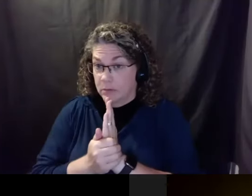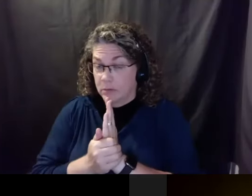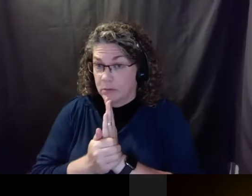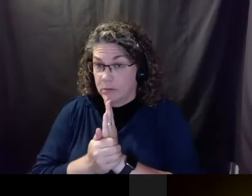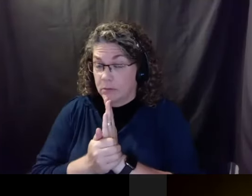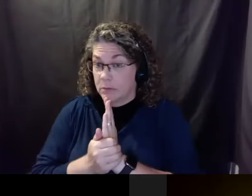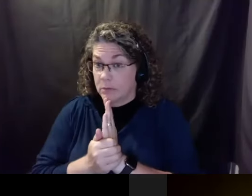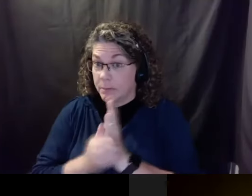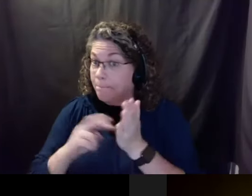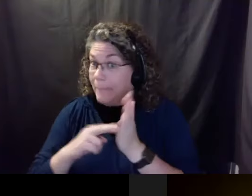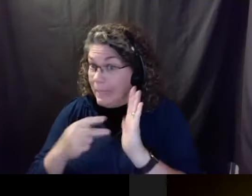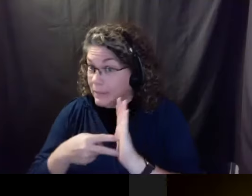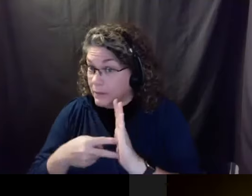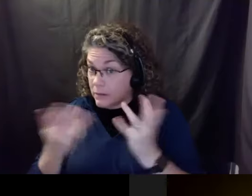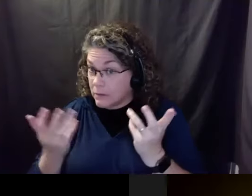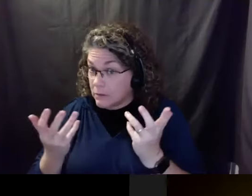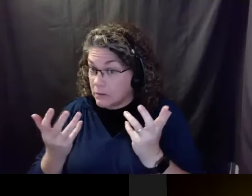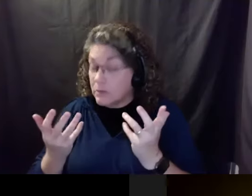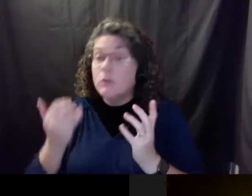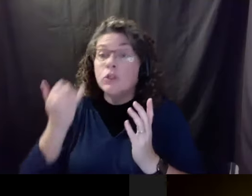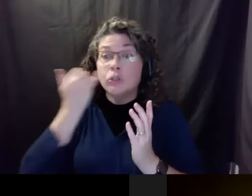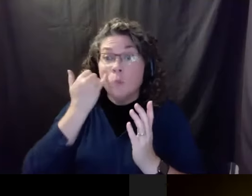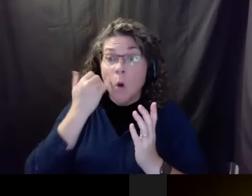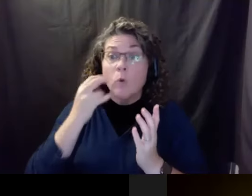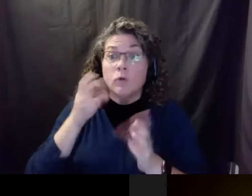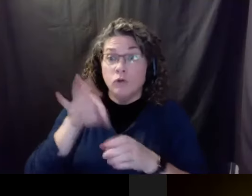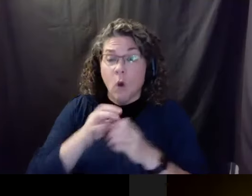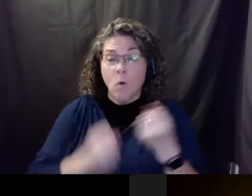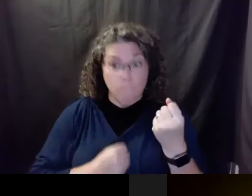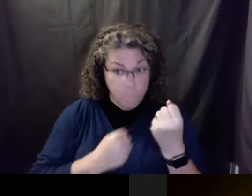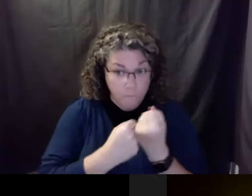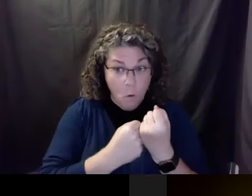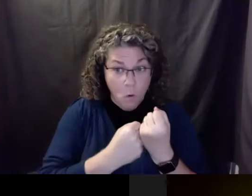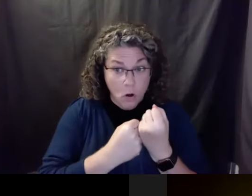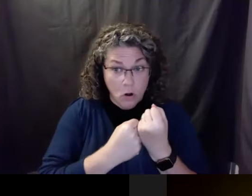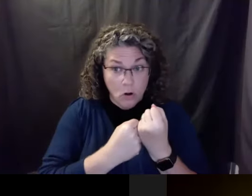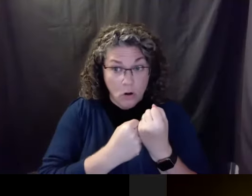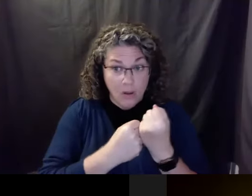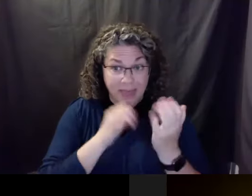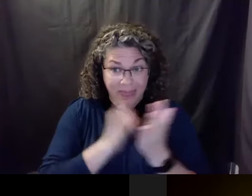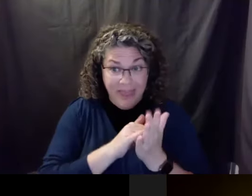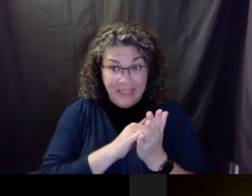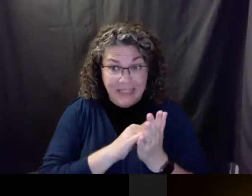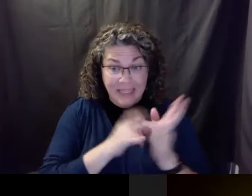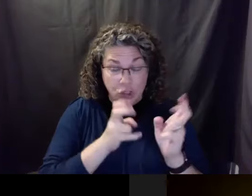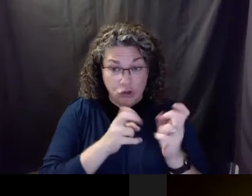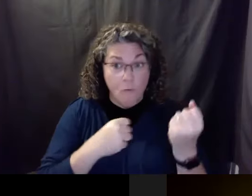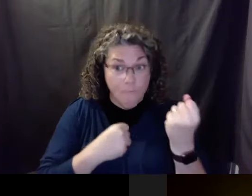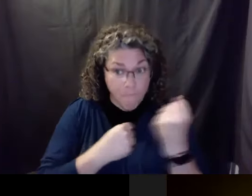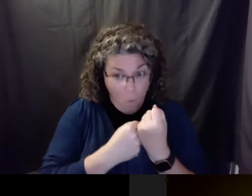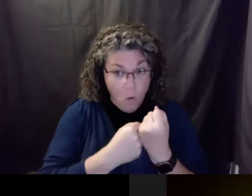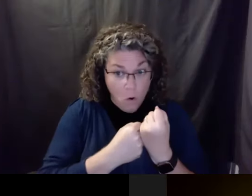What your vote means. If you vote for this amendment or this issue, you're saying that you're